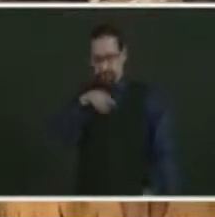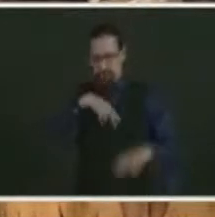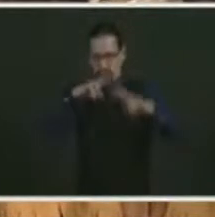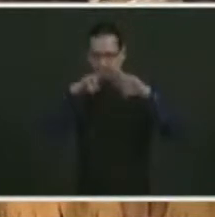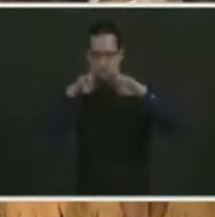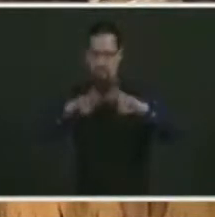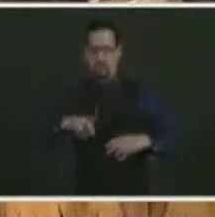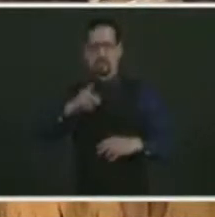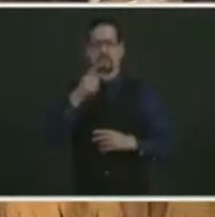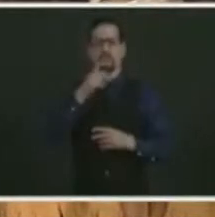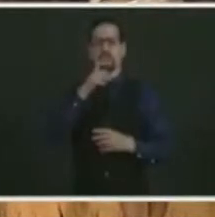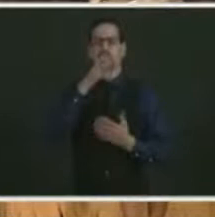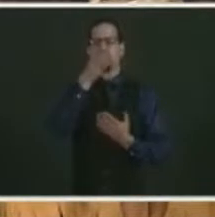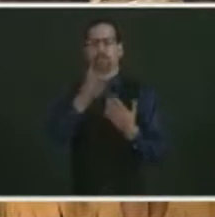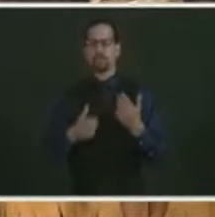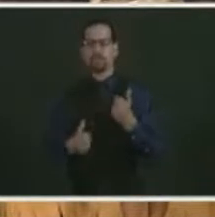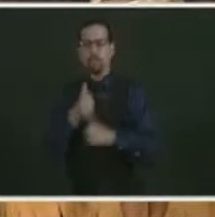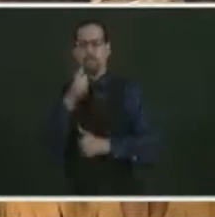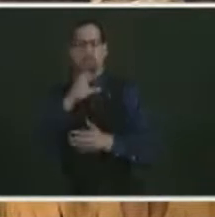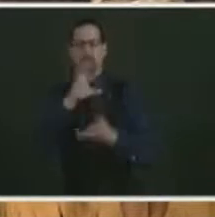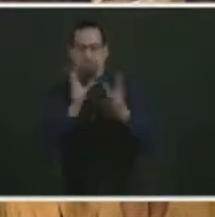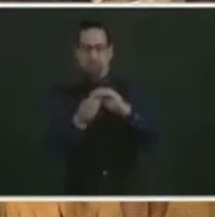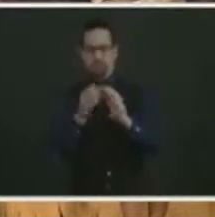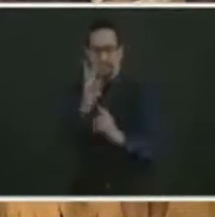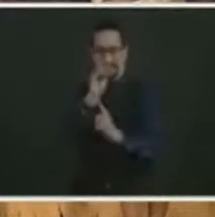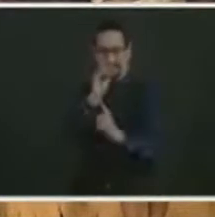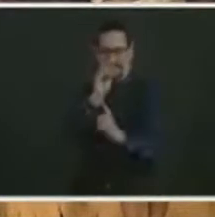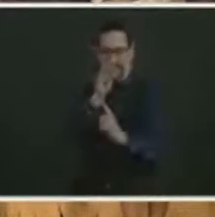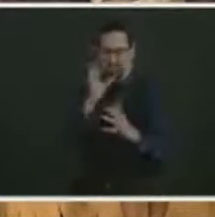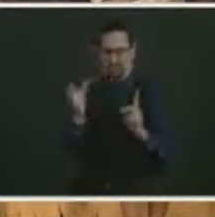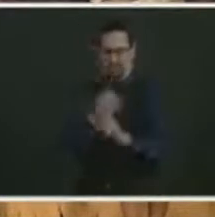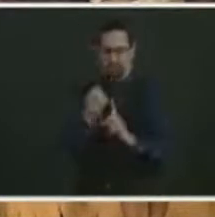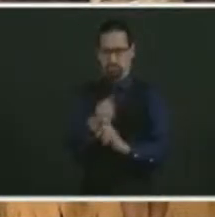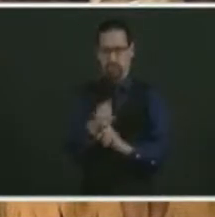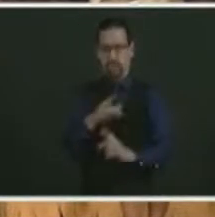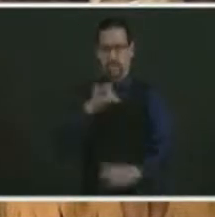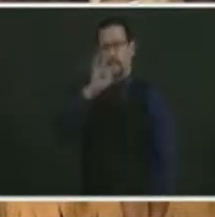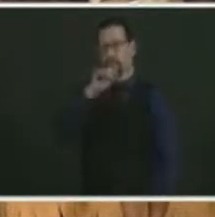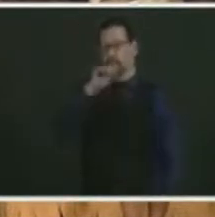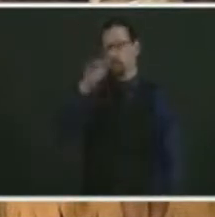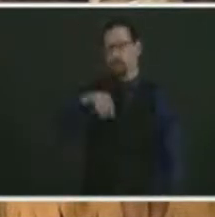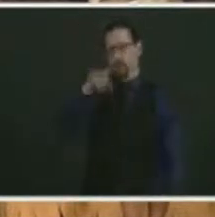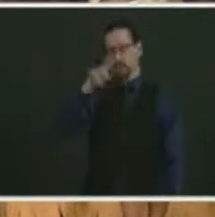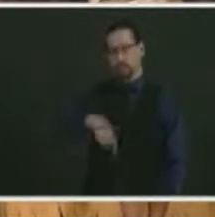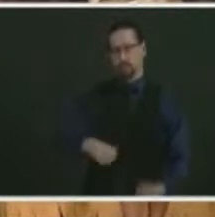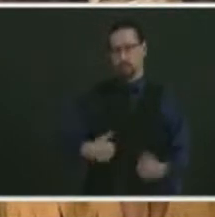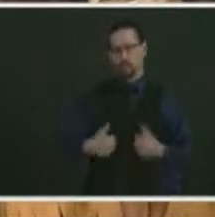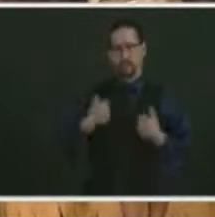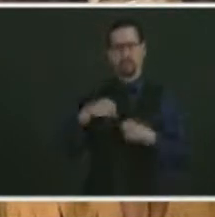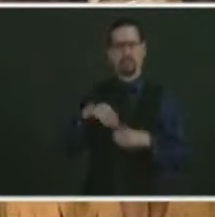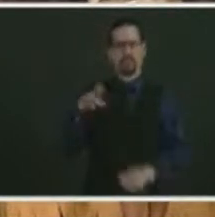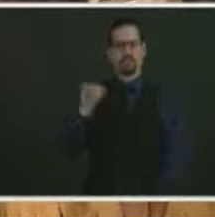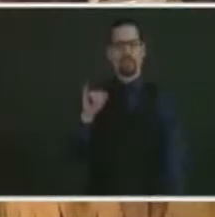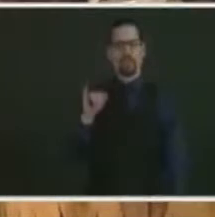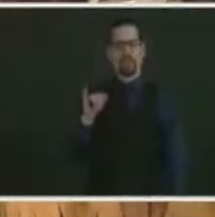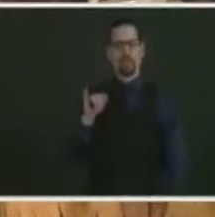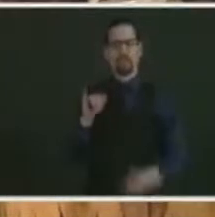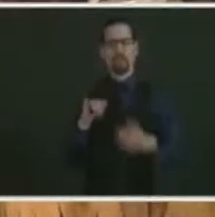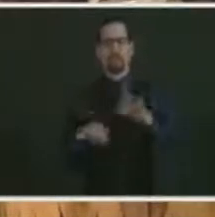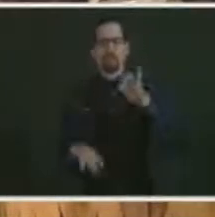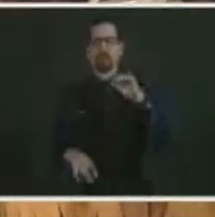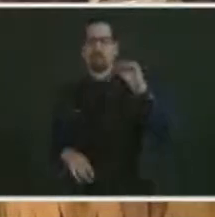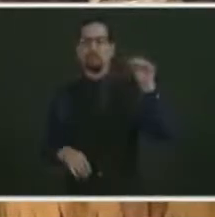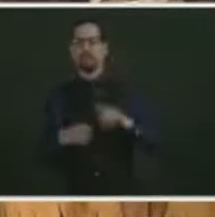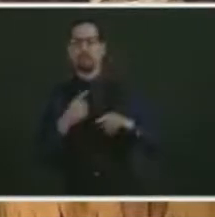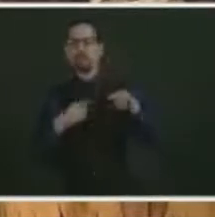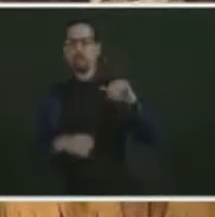that of 60 arrestees, 88% gave Rhode Island addresses, 8% gave Massachusetts addresses, and 3%